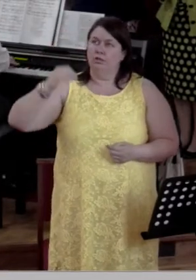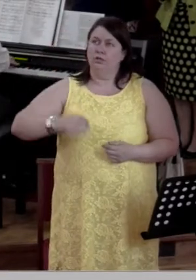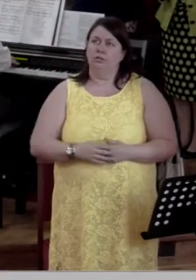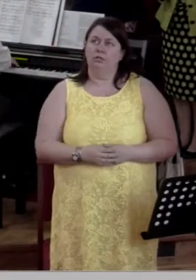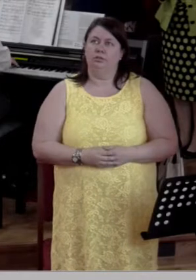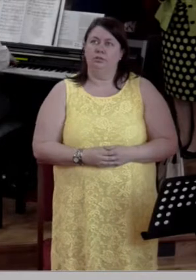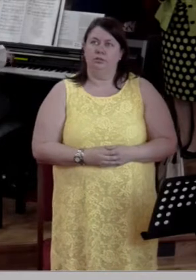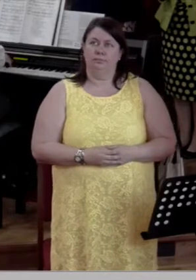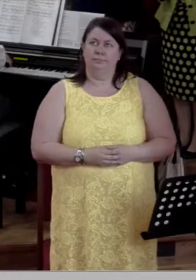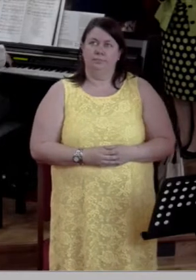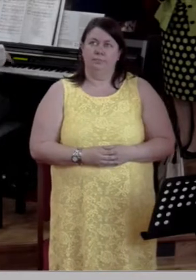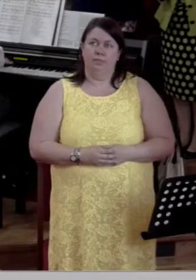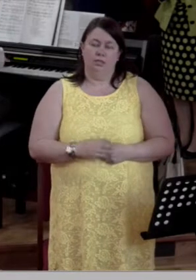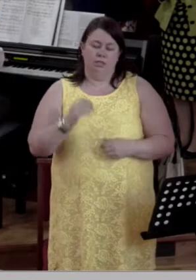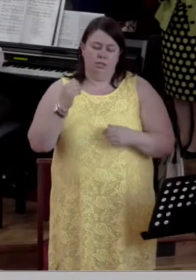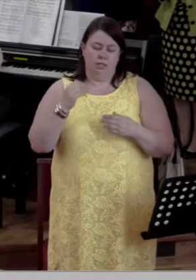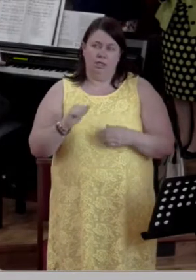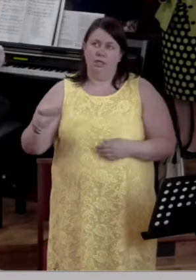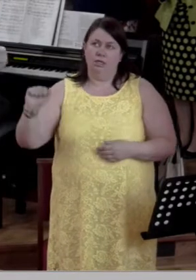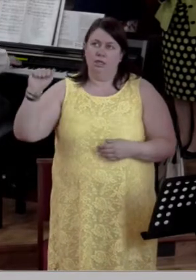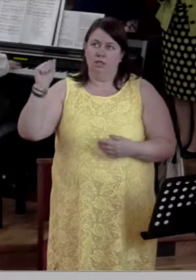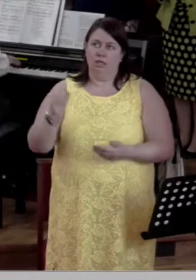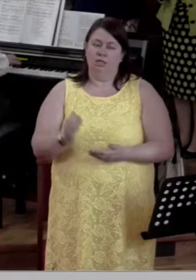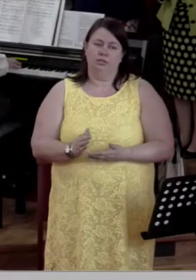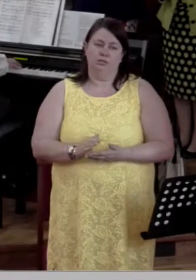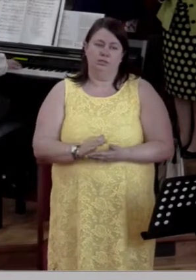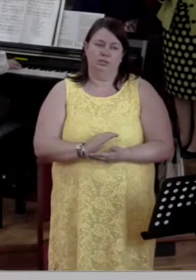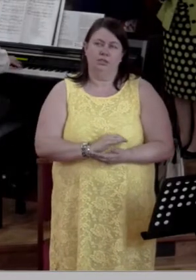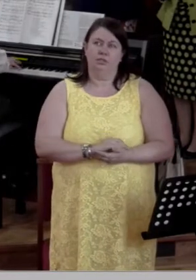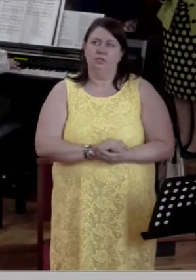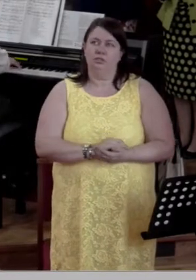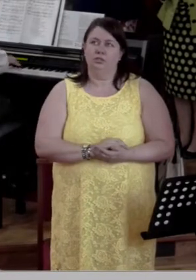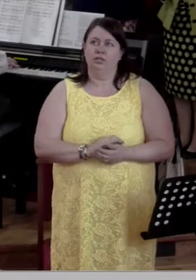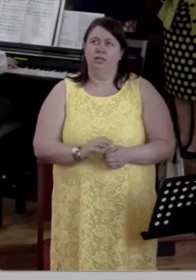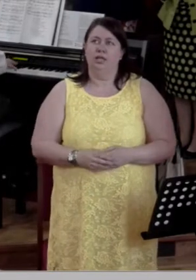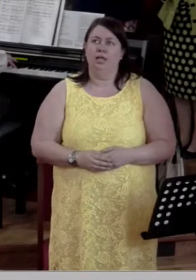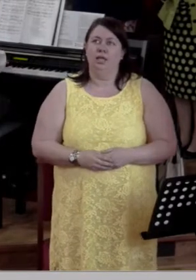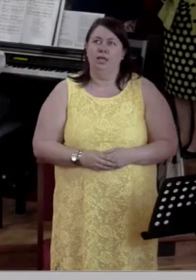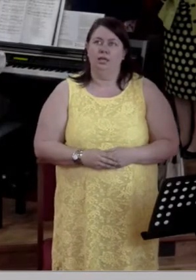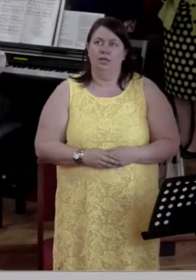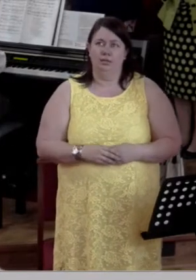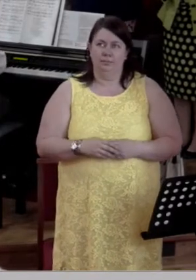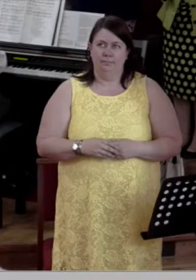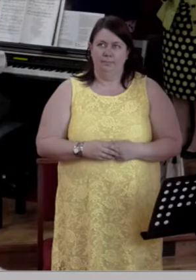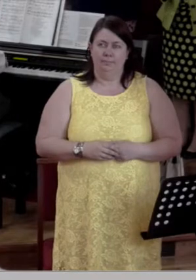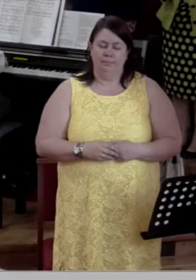To the Lord.